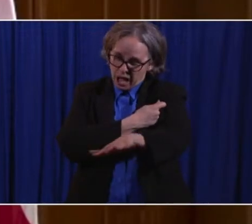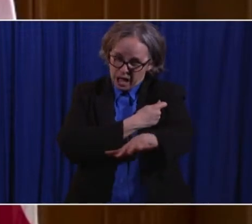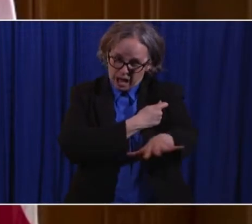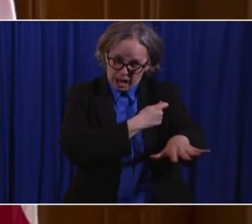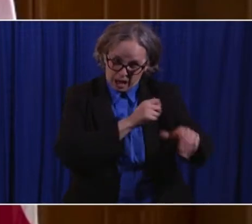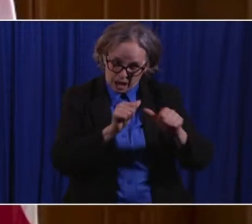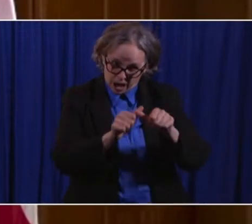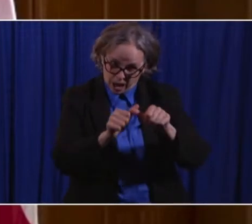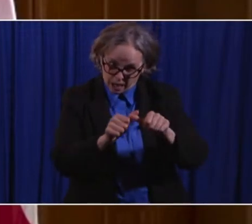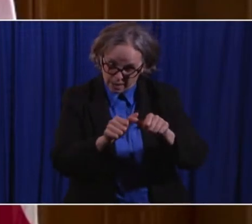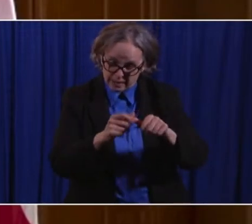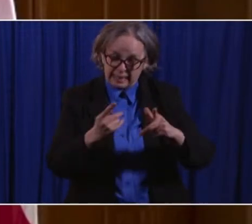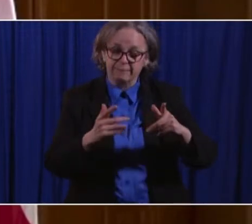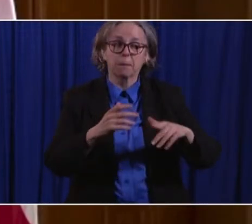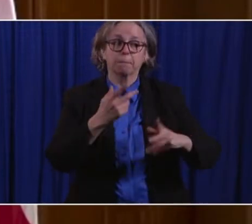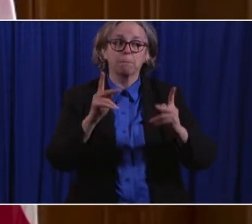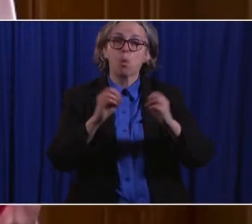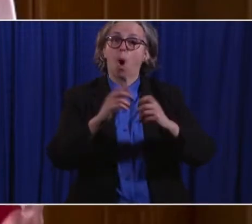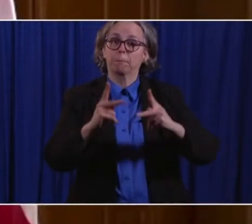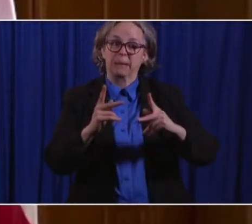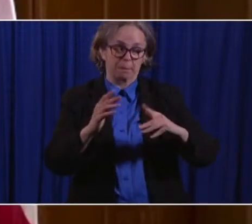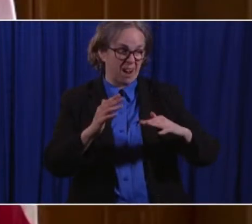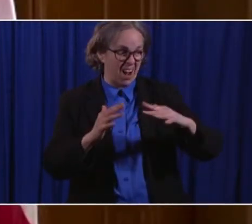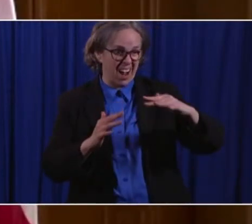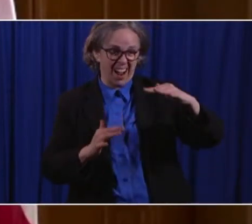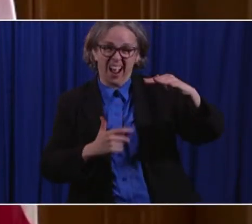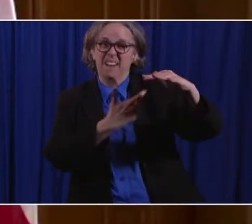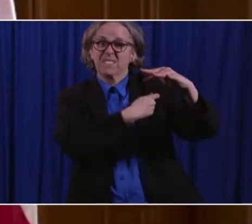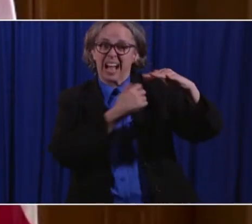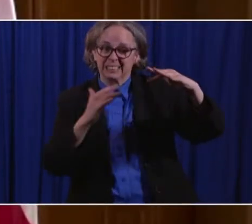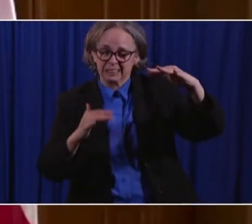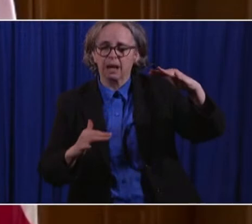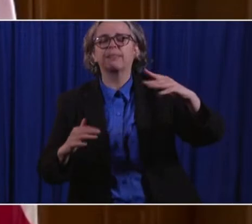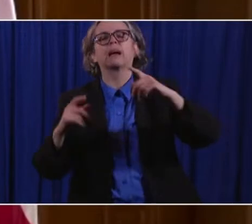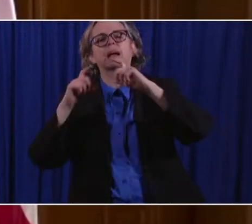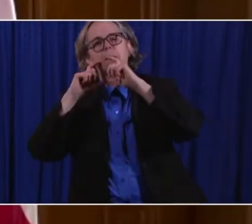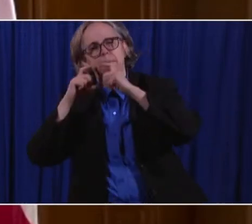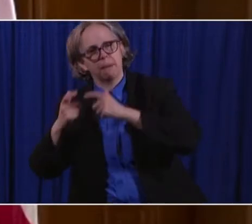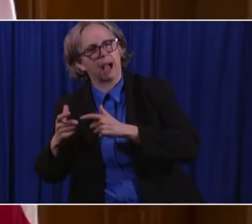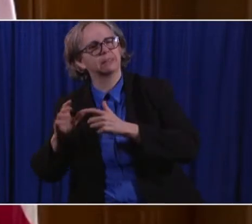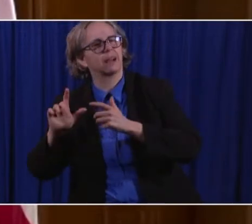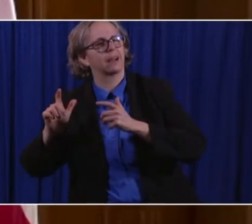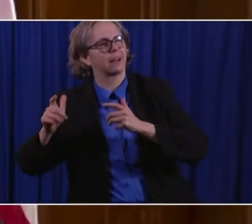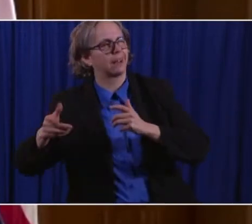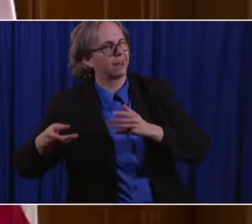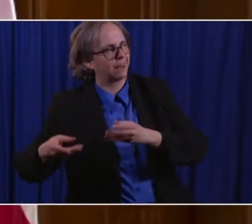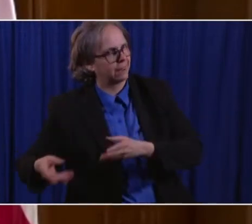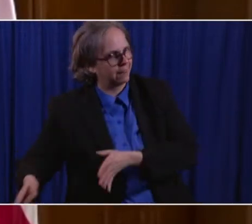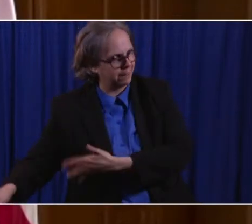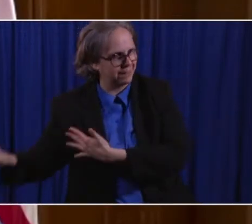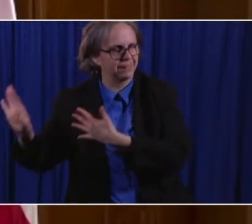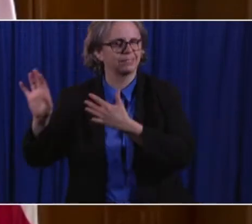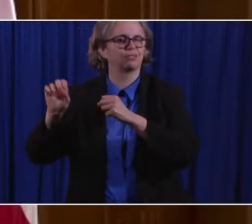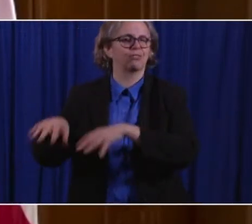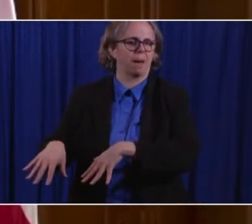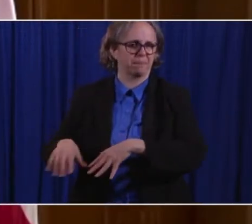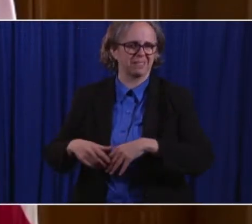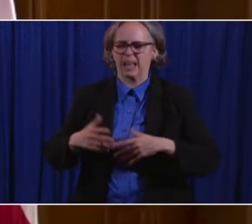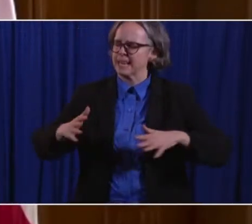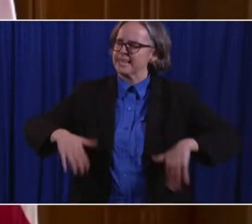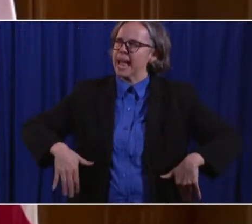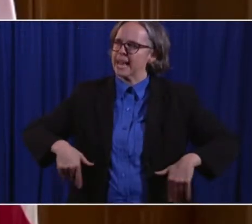level, we will get to the point where we will not have to have any of these orders on. But we've put that goal out